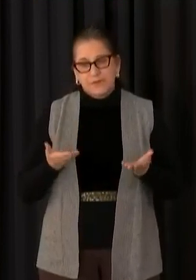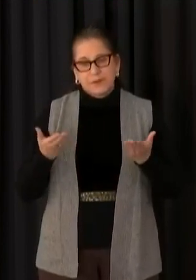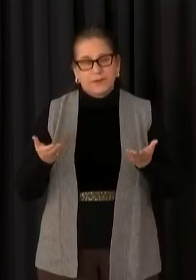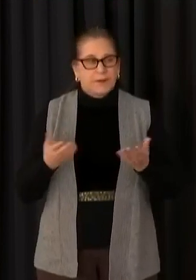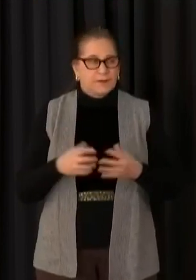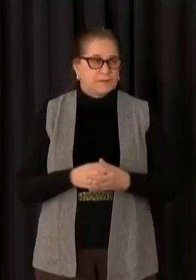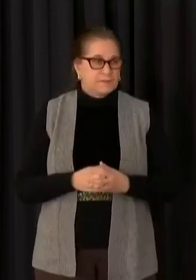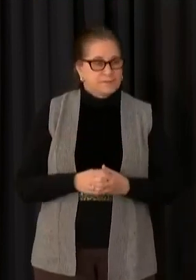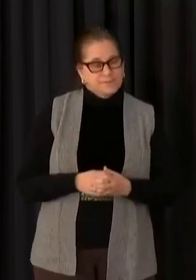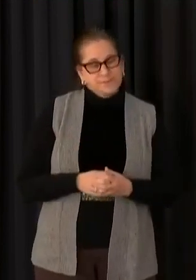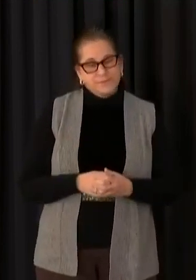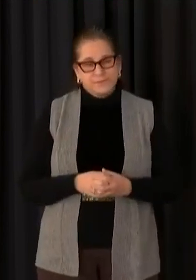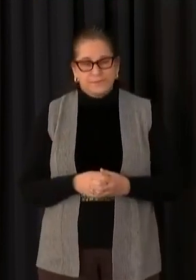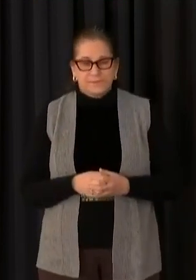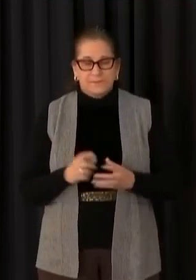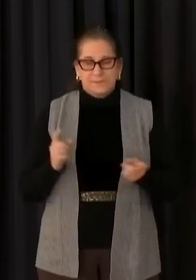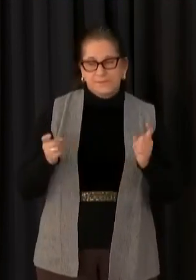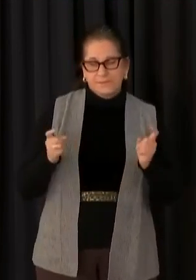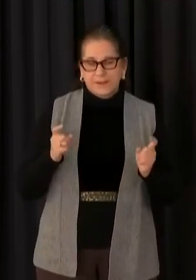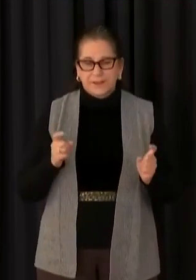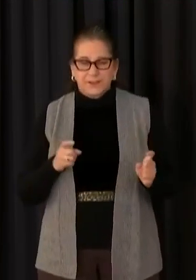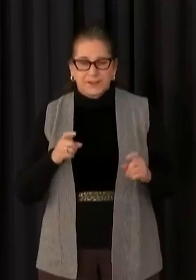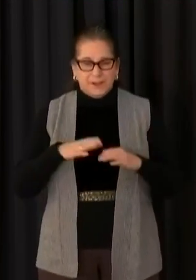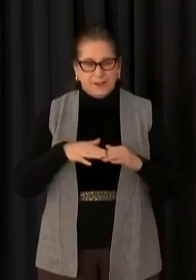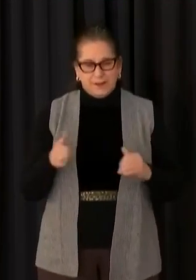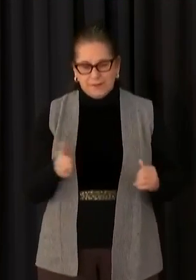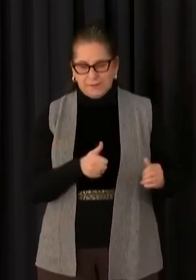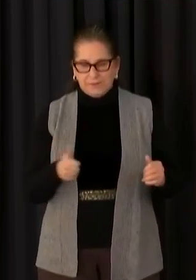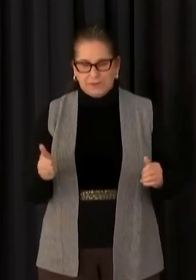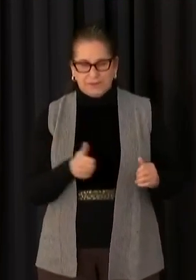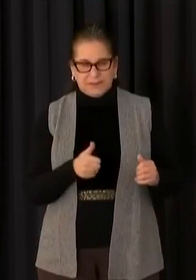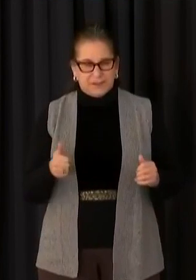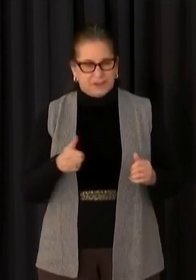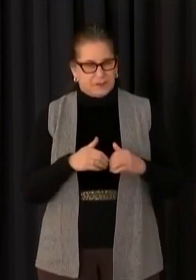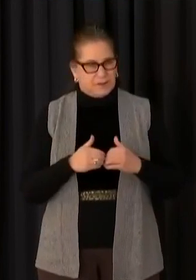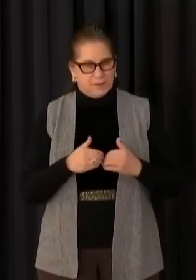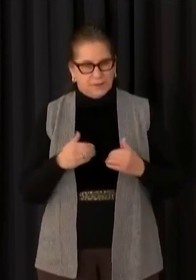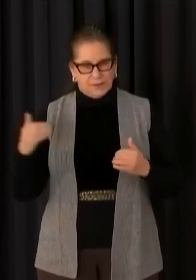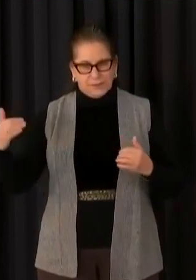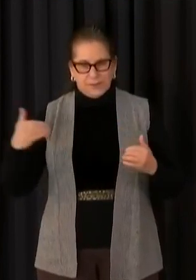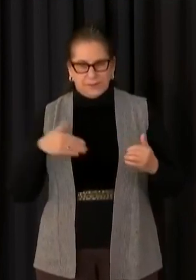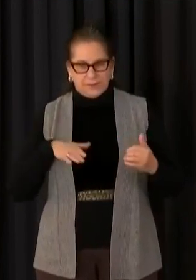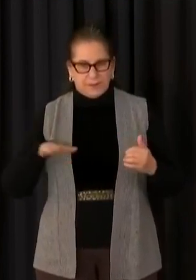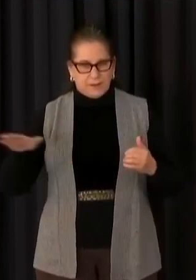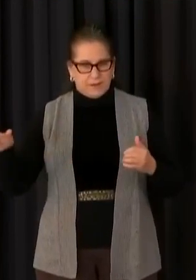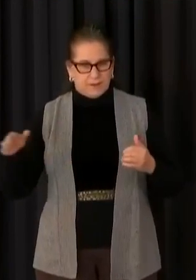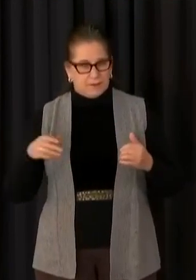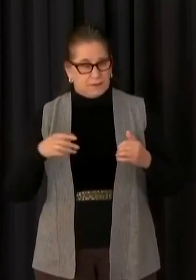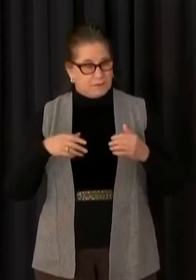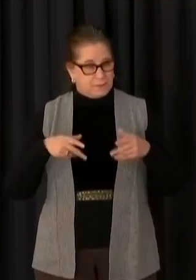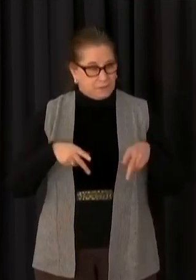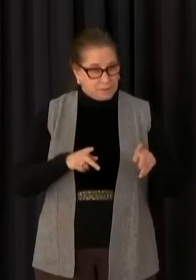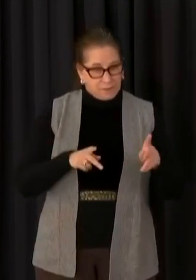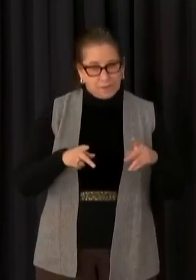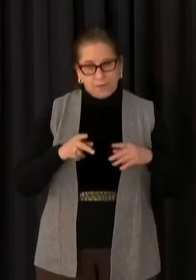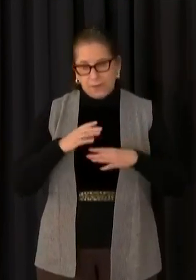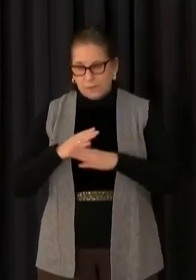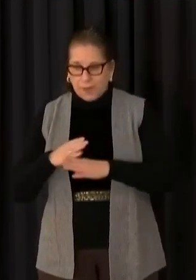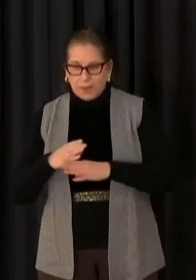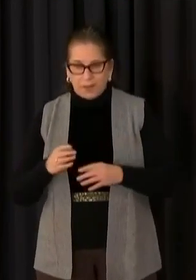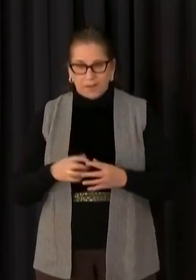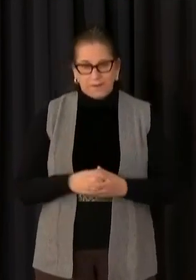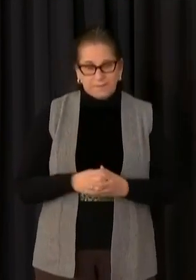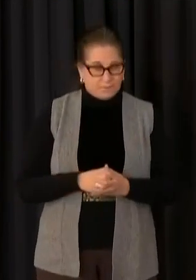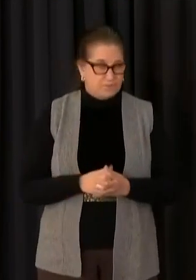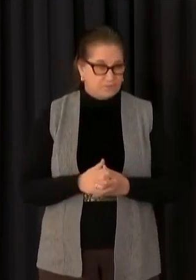other changes to the transportation network system, including roads around the city. And when those things have